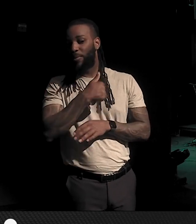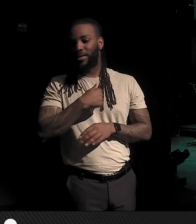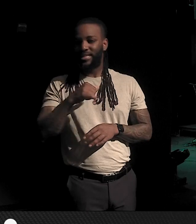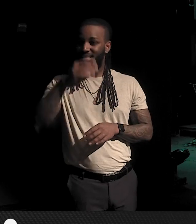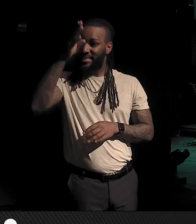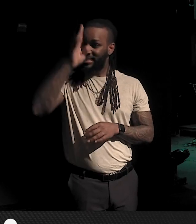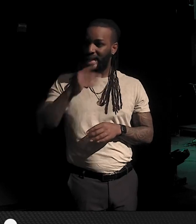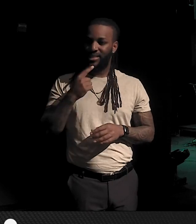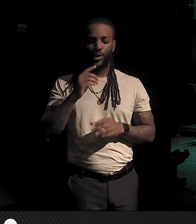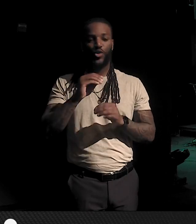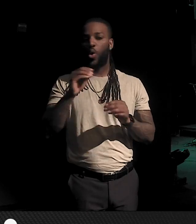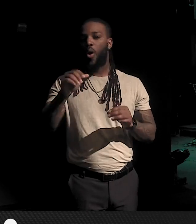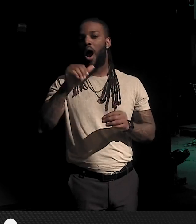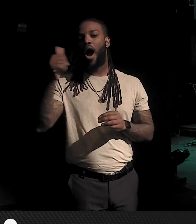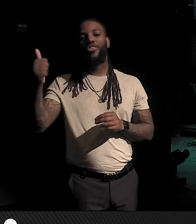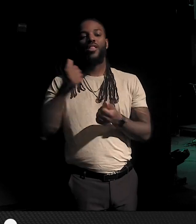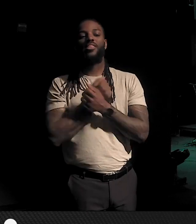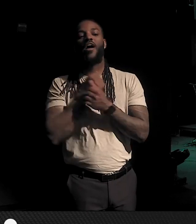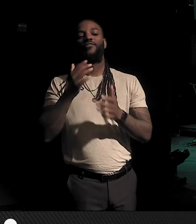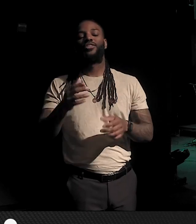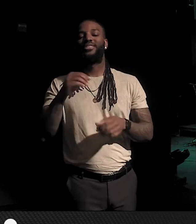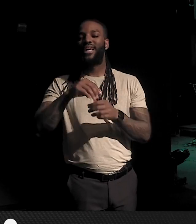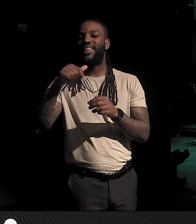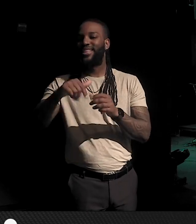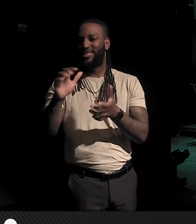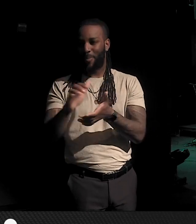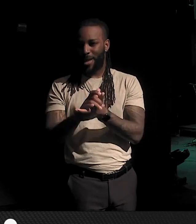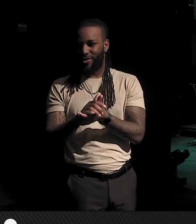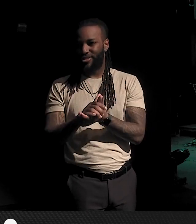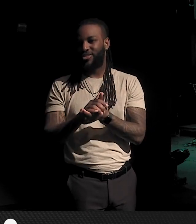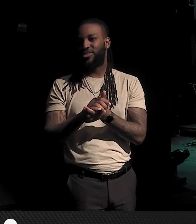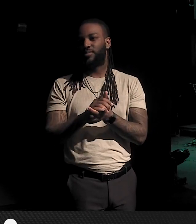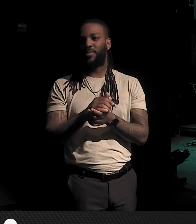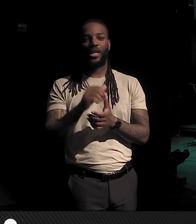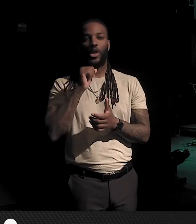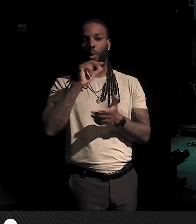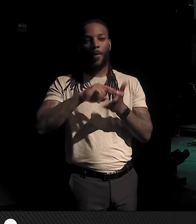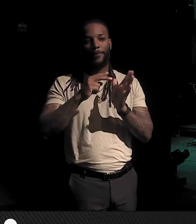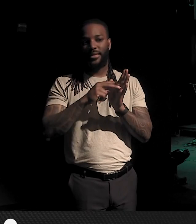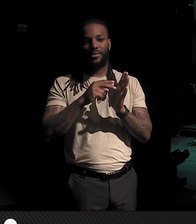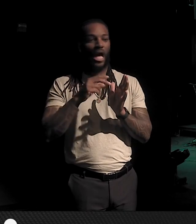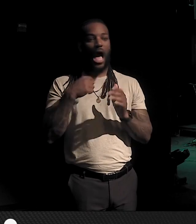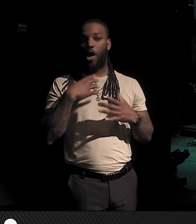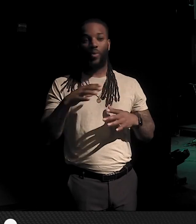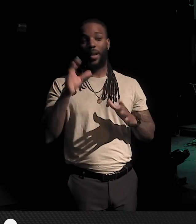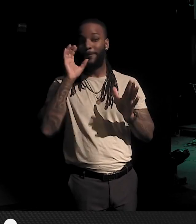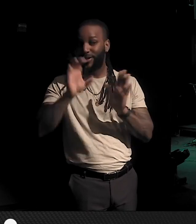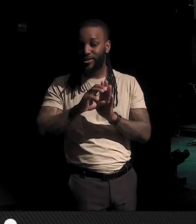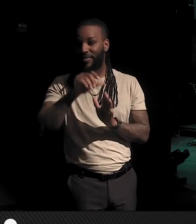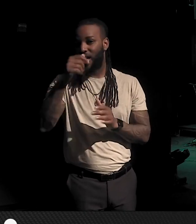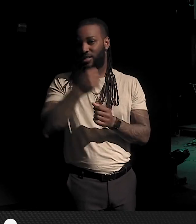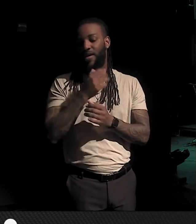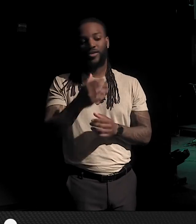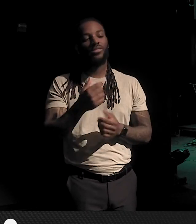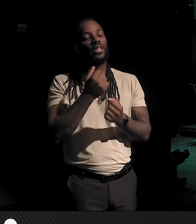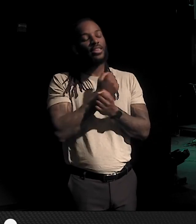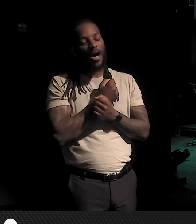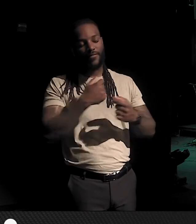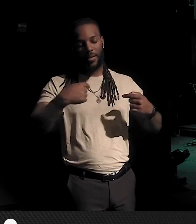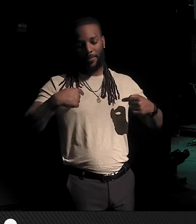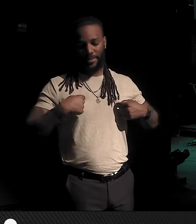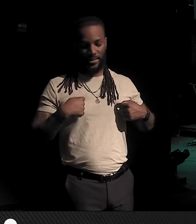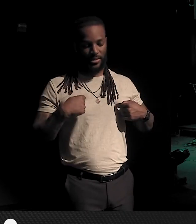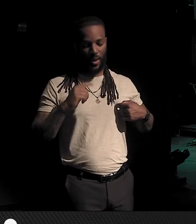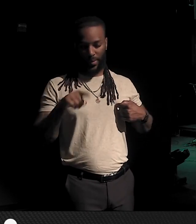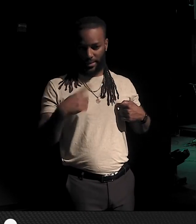God saying, like, no other lovers in this marriage. No other graven images. I don't even want a picture of another lover. I just want you to love me